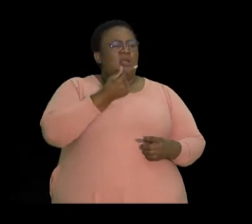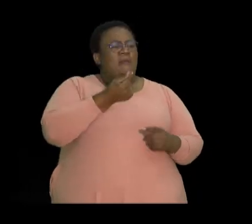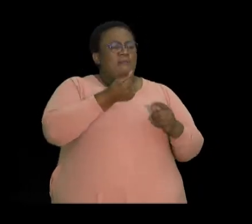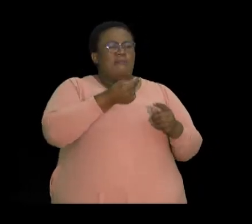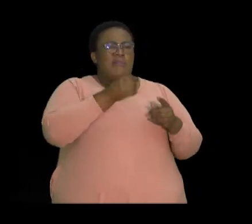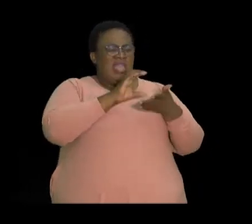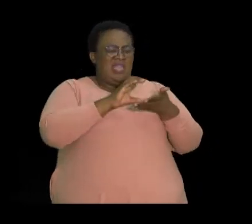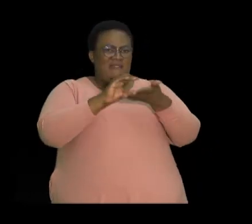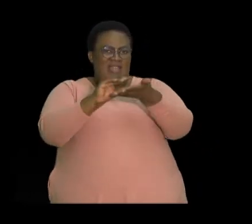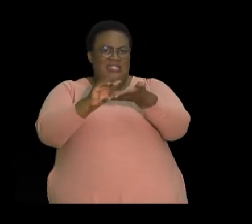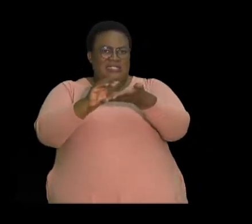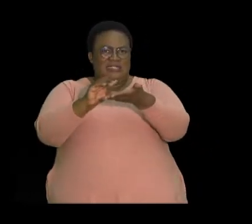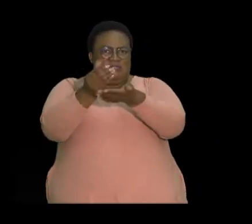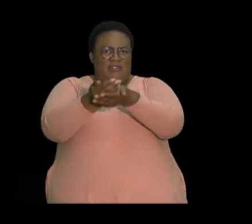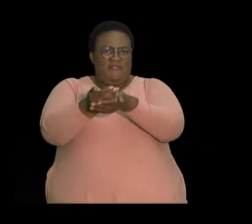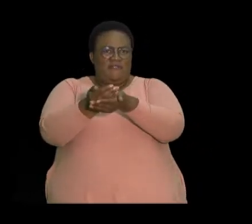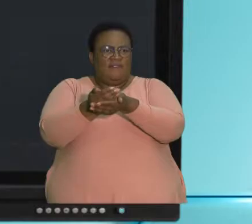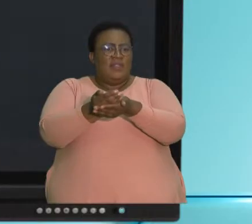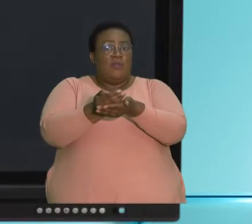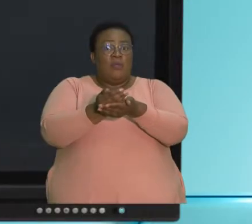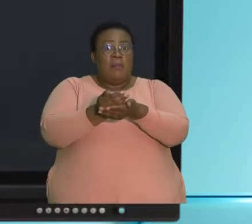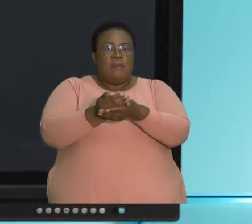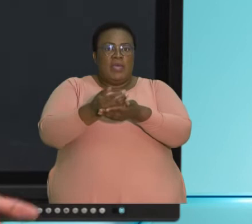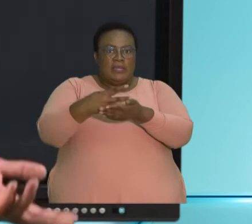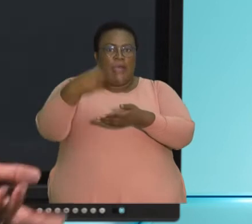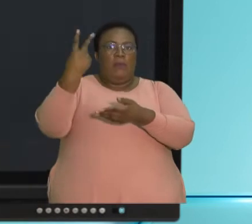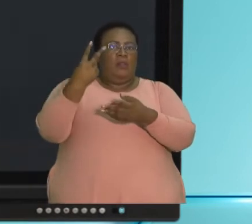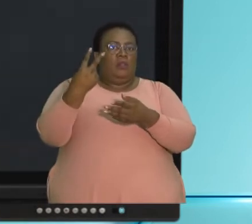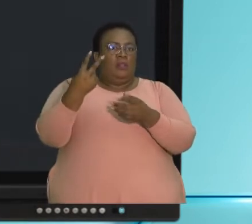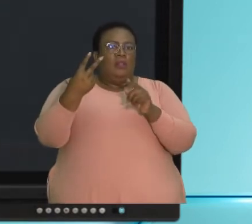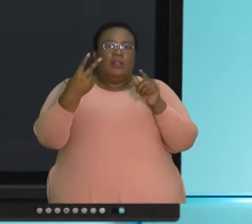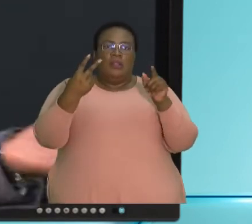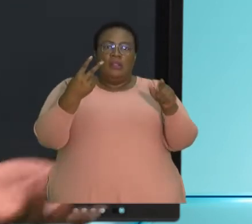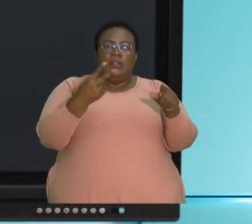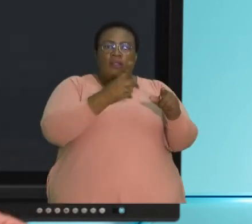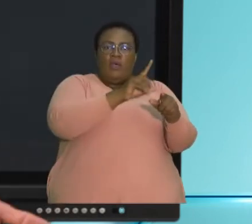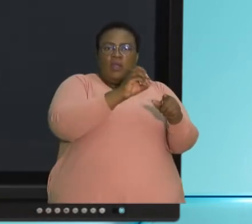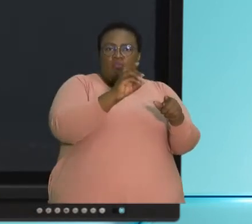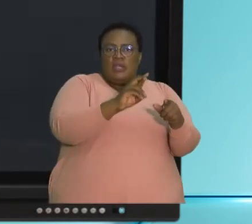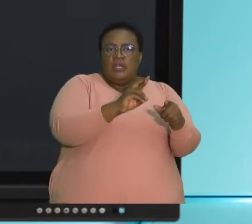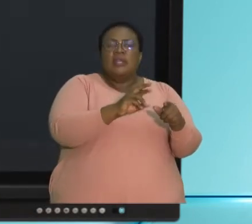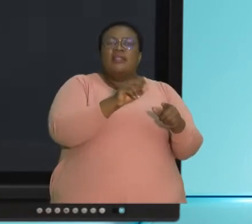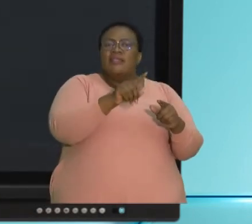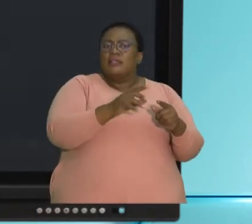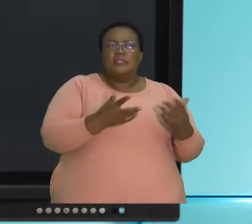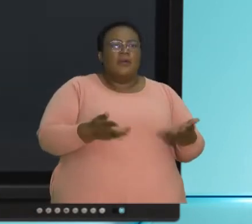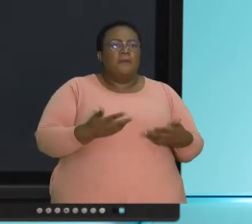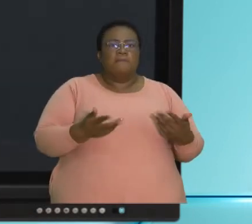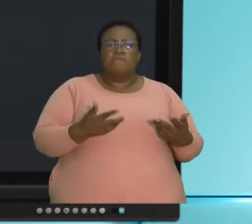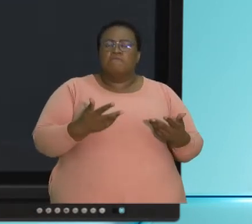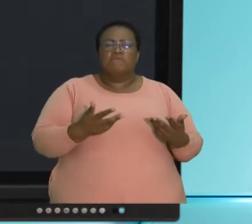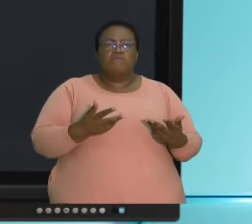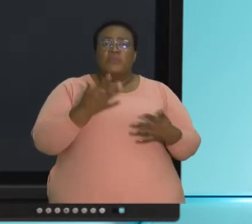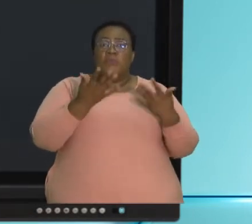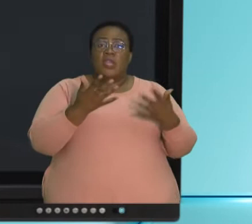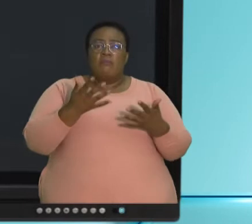maybe will double my 100 Rand. And those are a number of ideas. It can be you maybe stocking